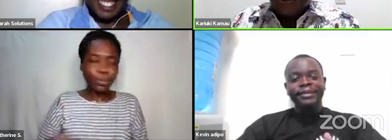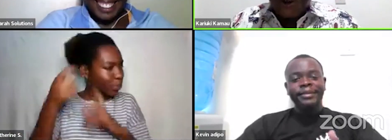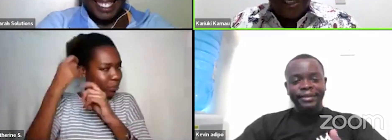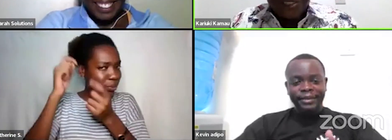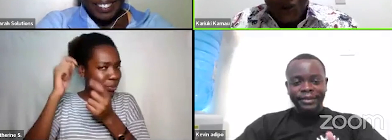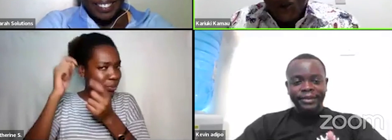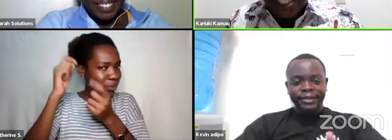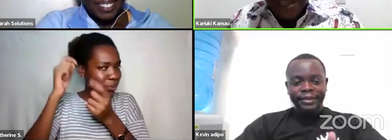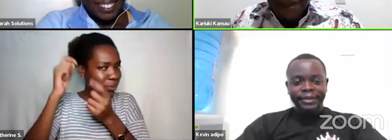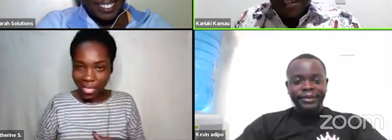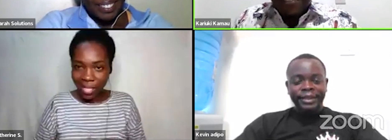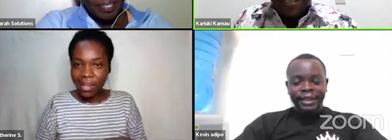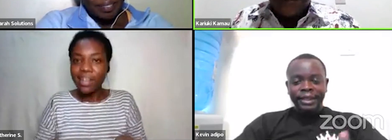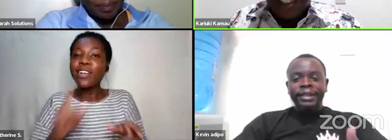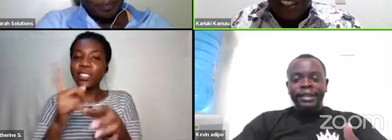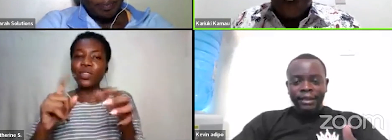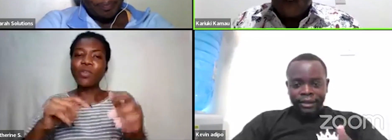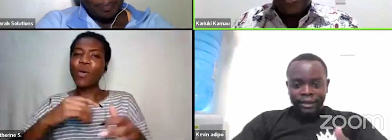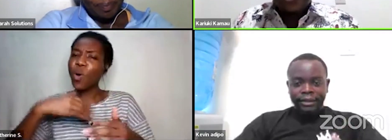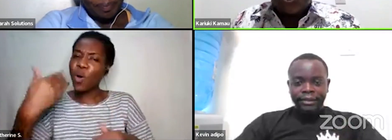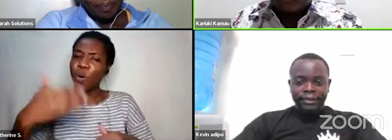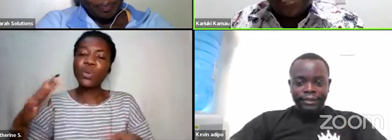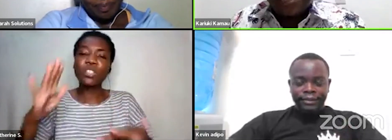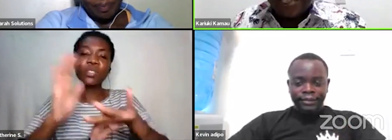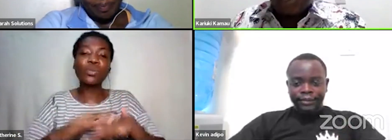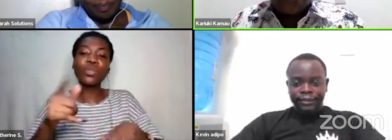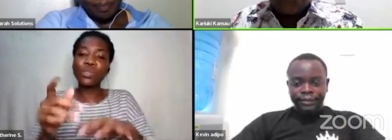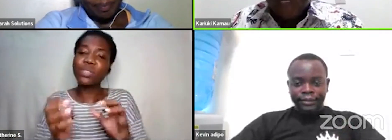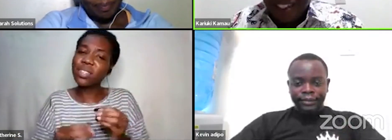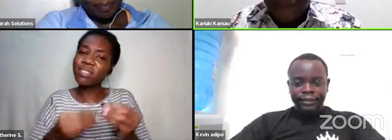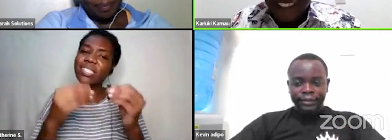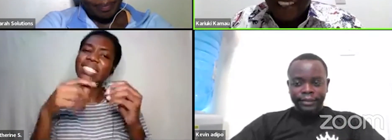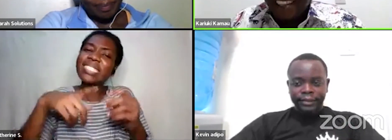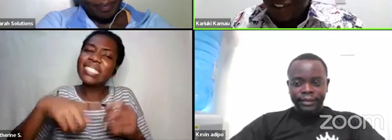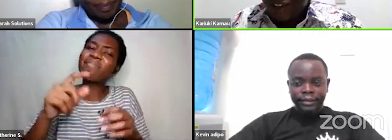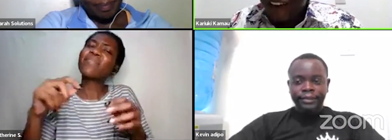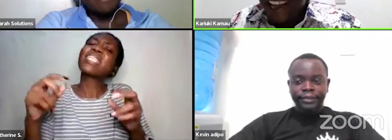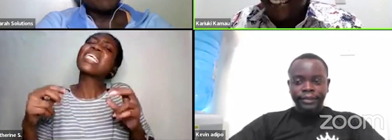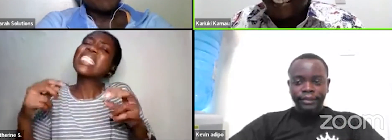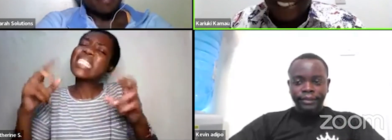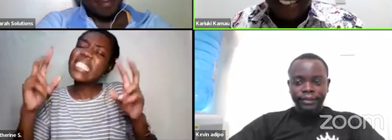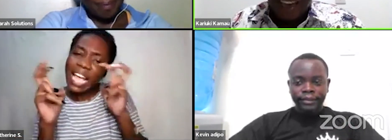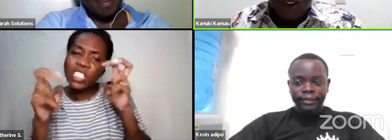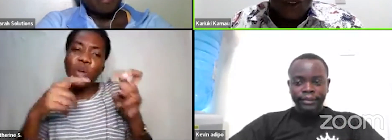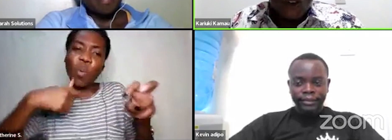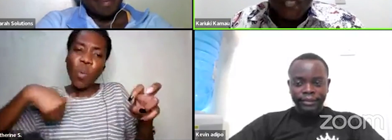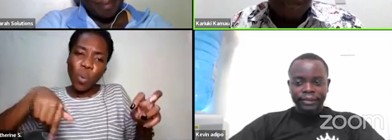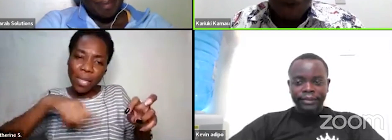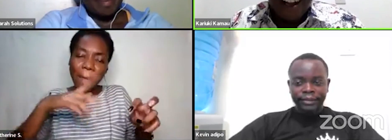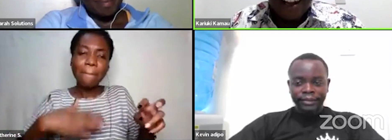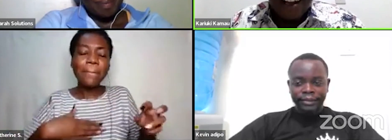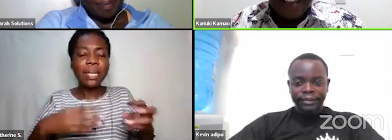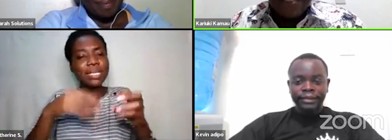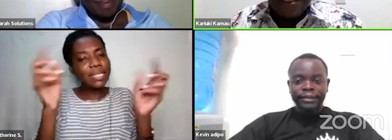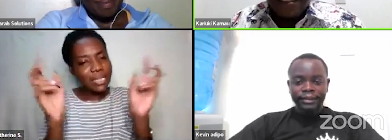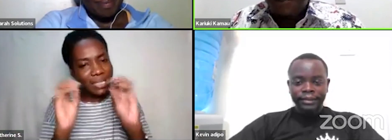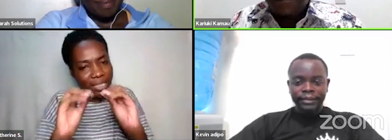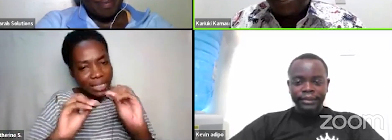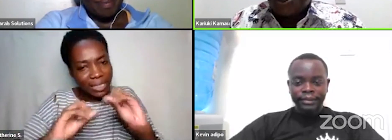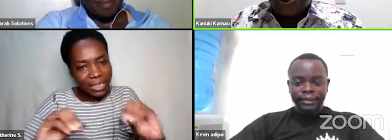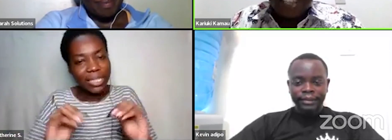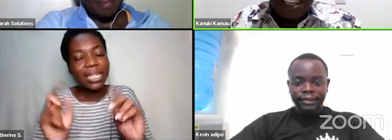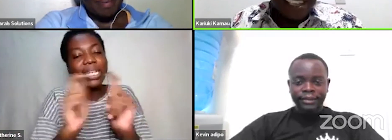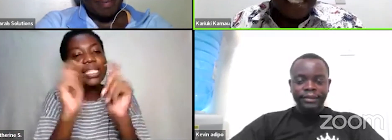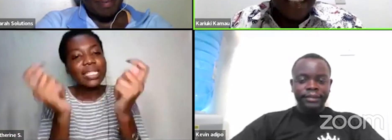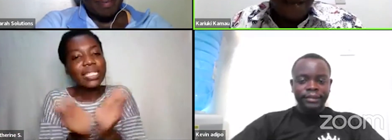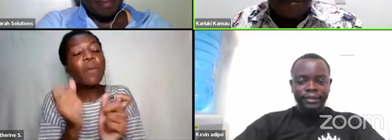So it's always good. Please give yourself and use the title we. The reason why I teach a lot of teamwork, the